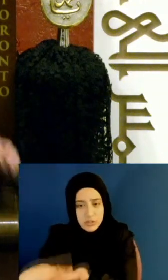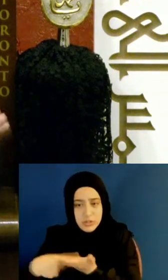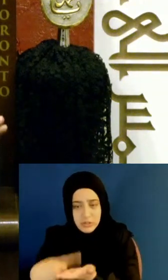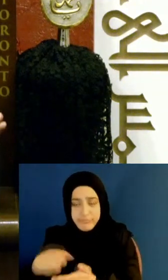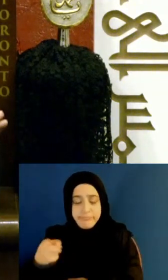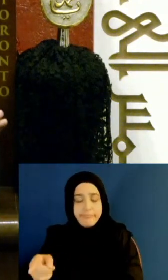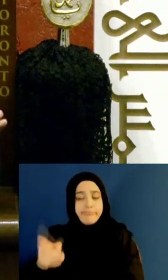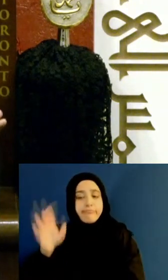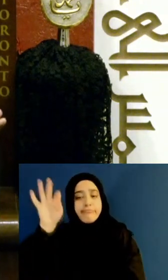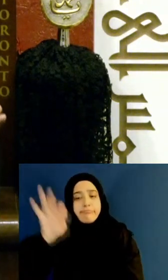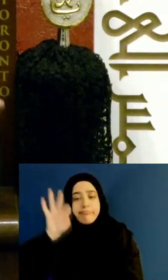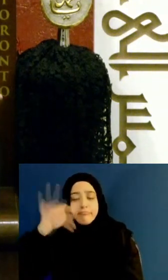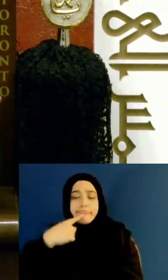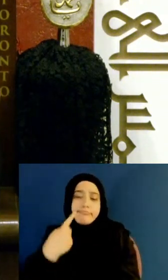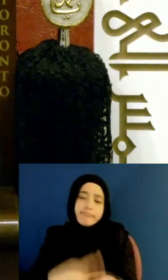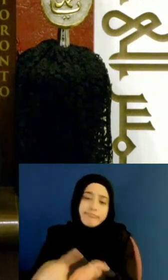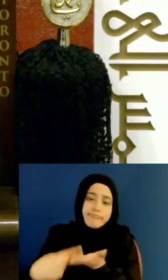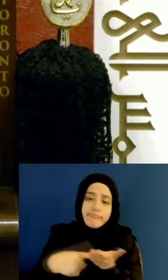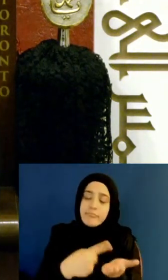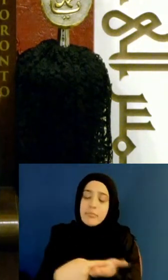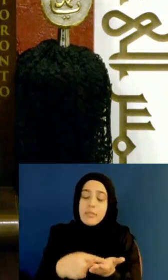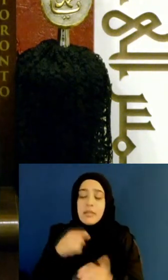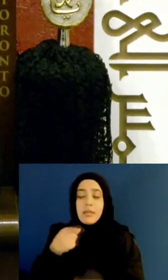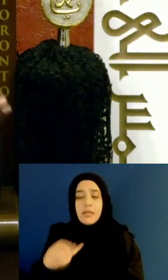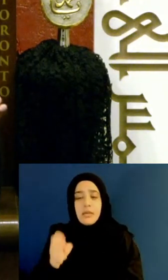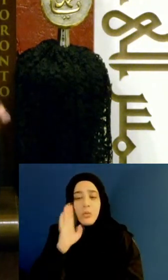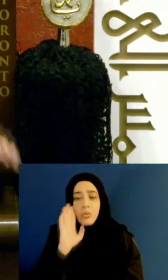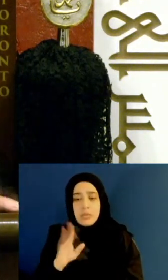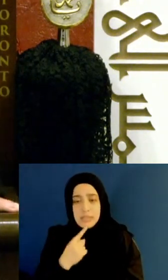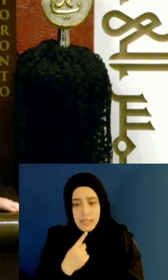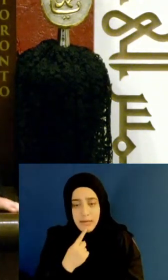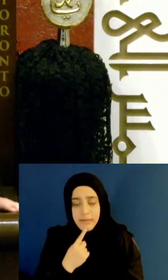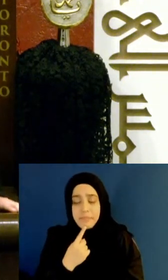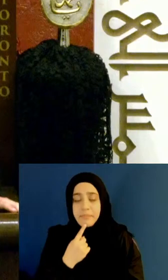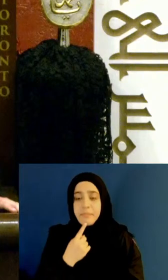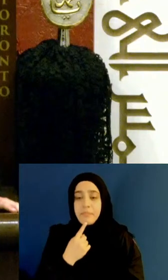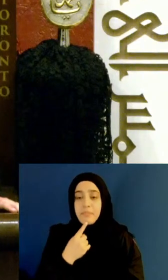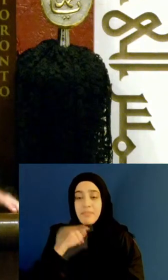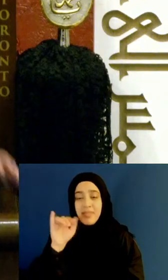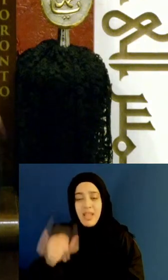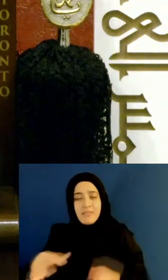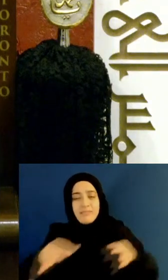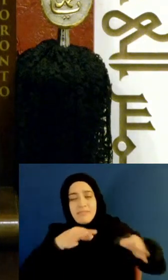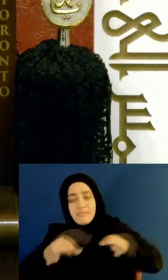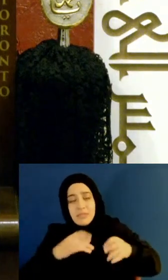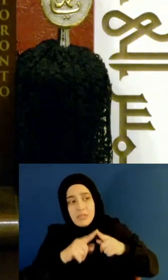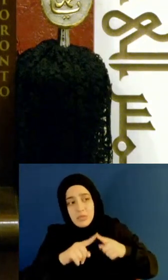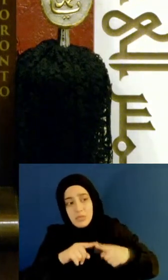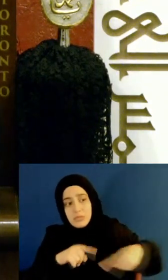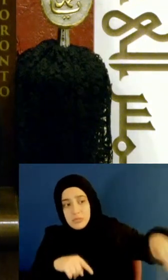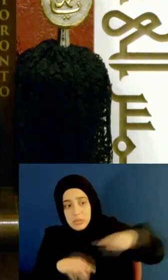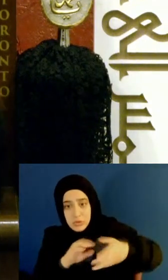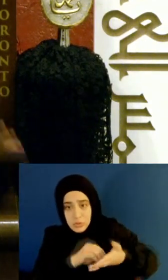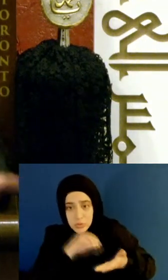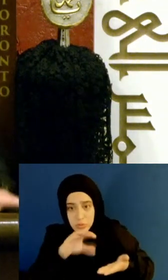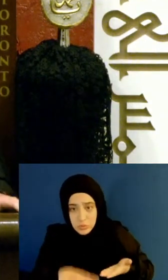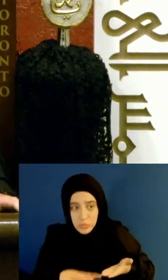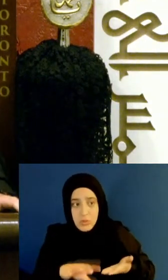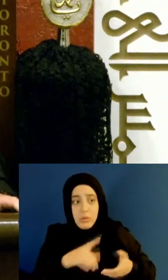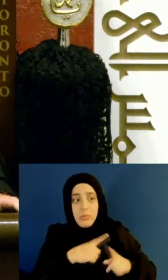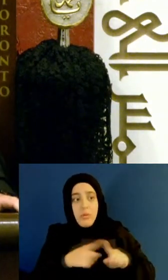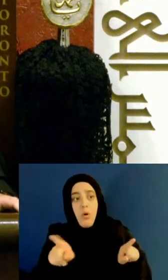say into him, and this was direction not only for the students who were there in the Hawza, but towards the armed, the general